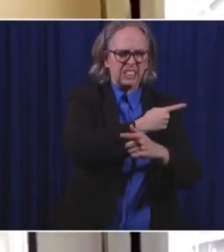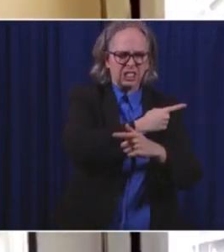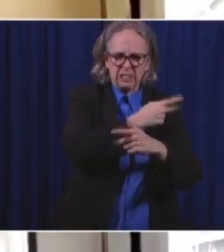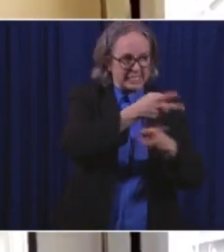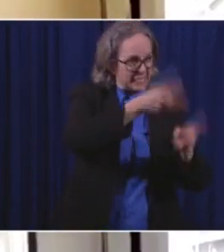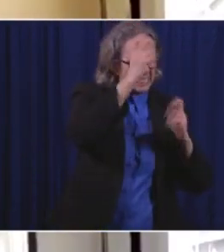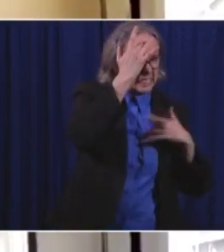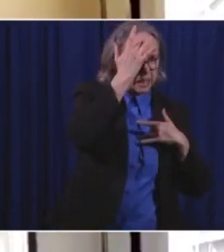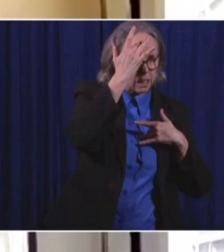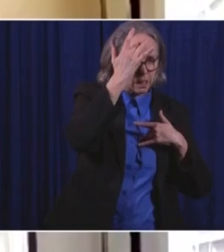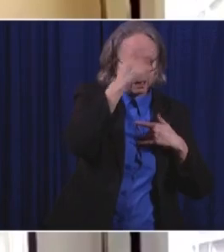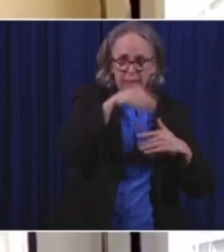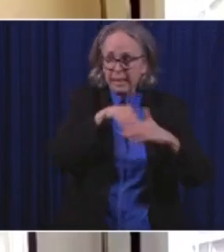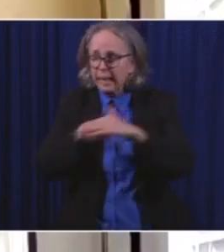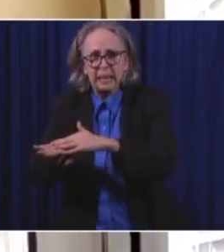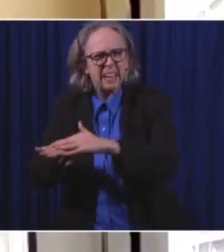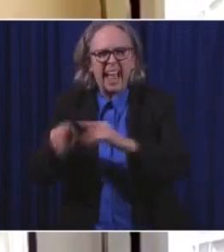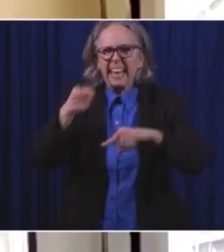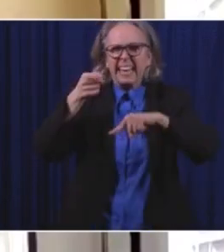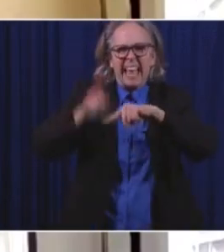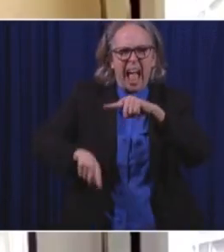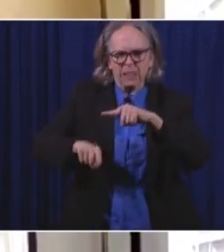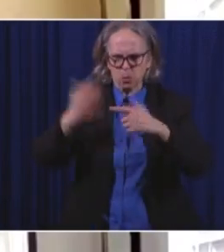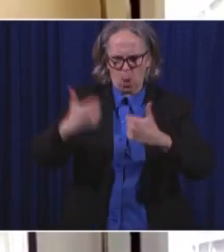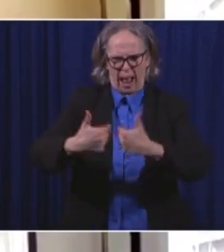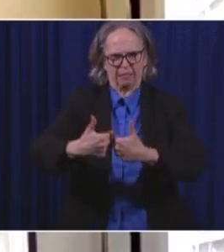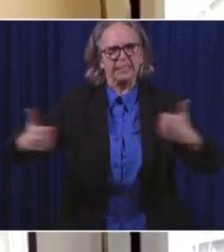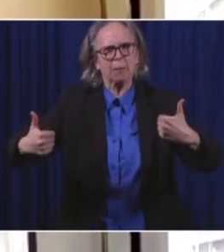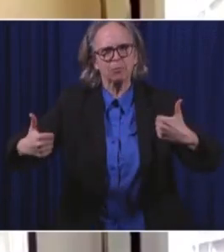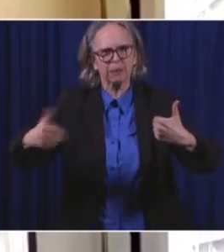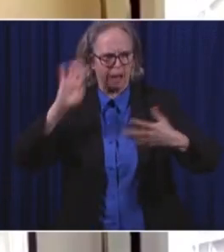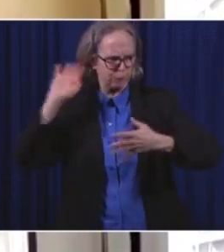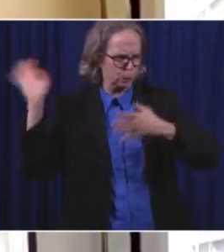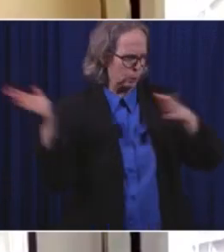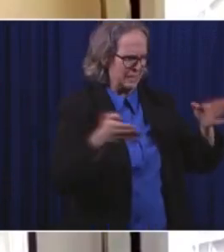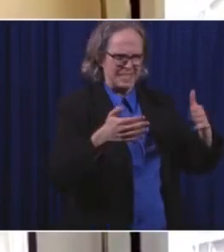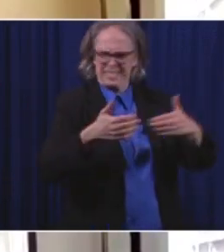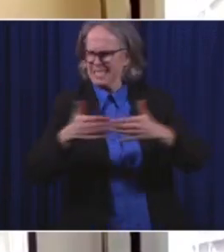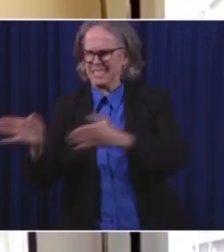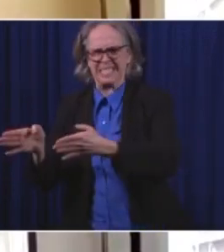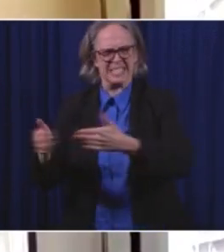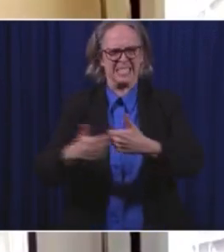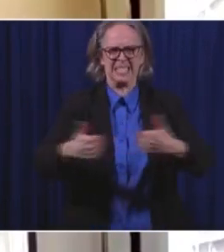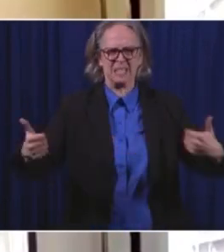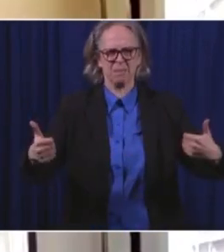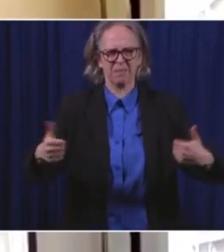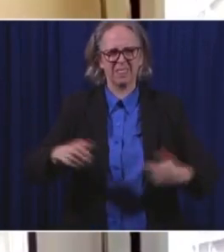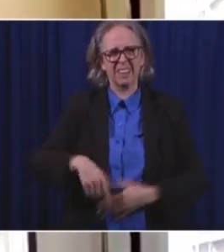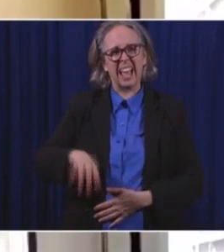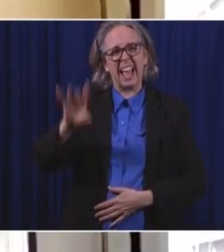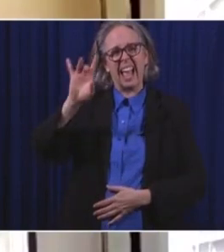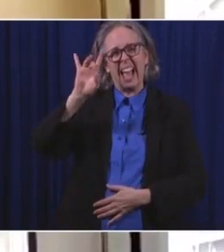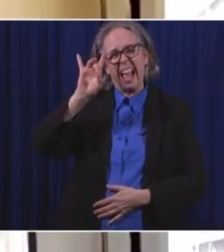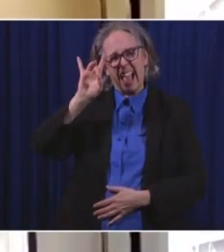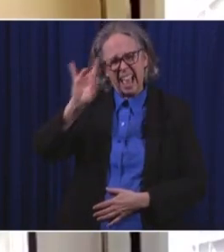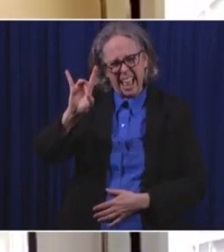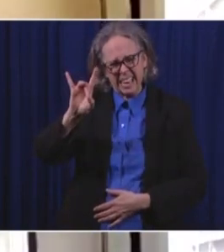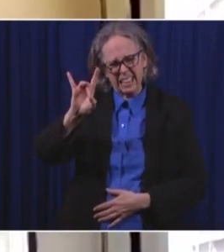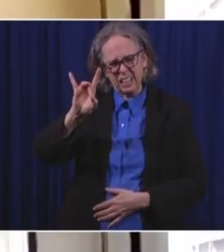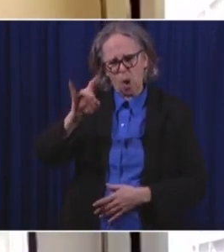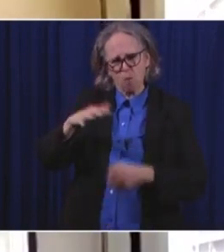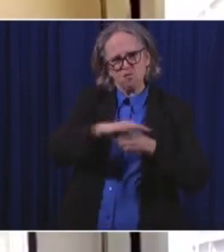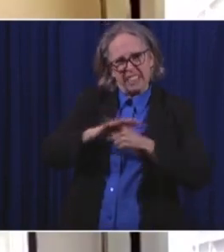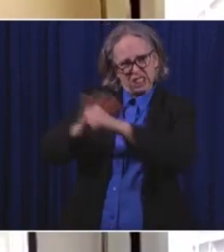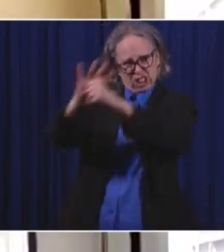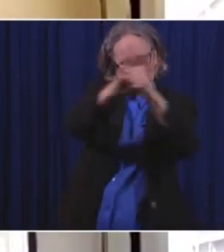we look at the map and see that 5 out of 8 of our regions are tripping indicator 7, and by the way,